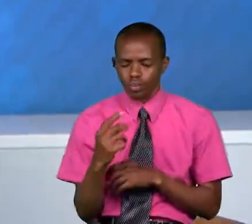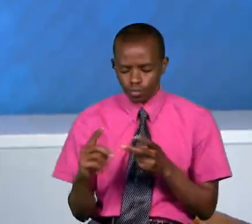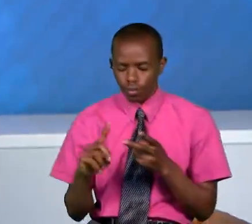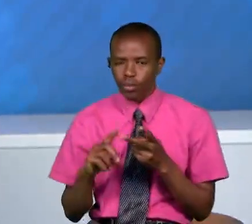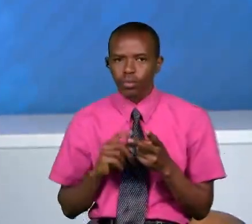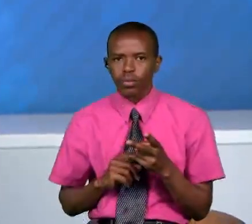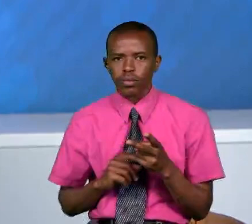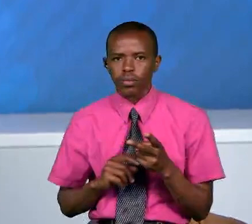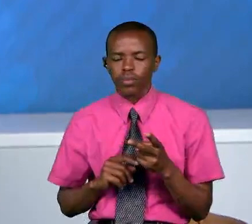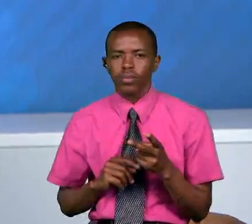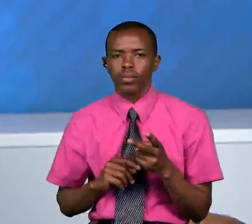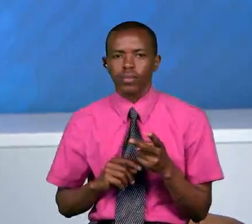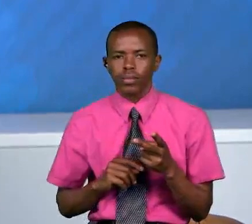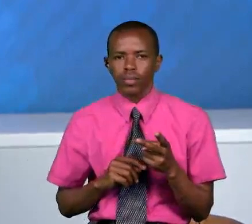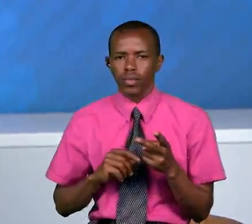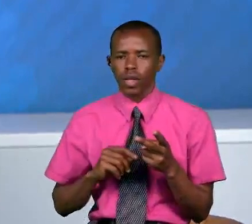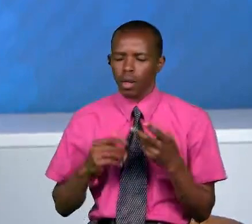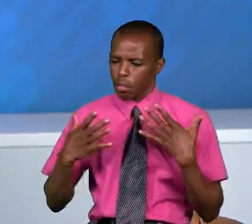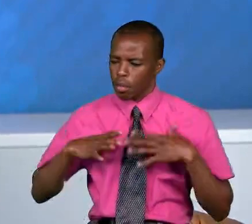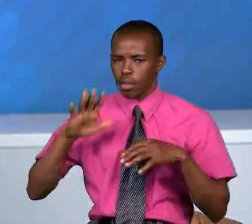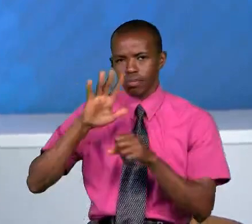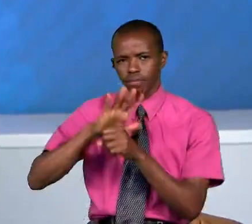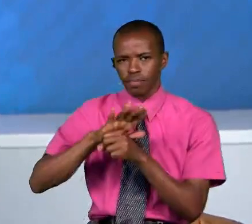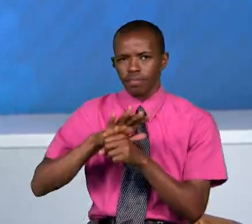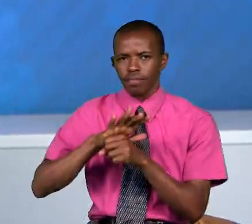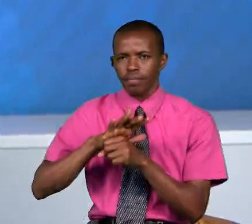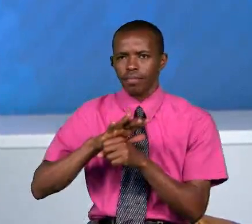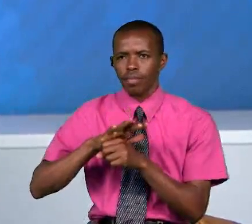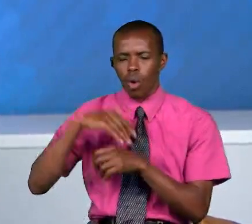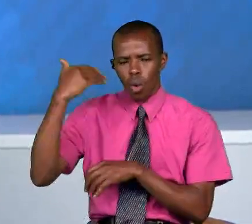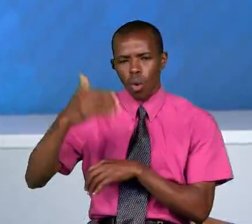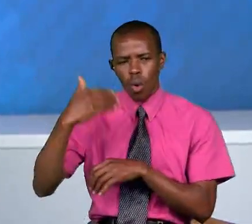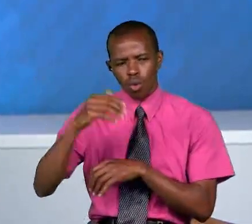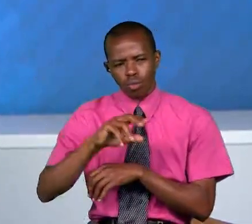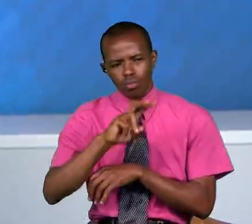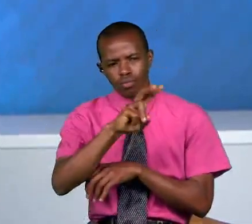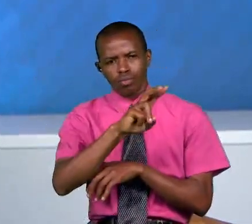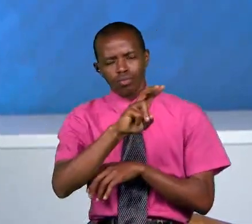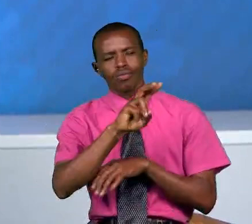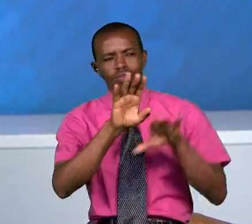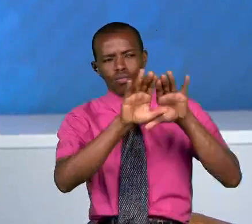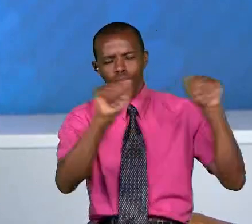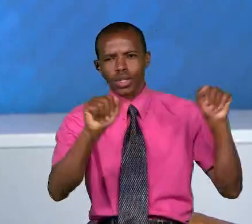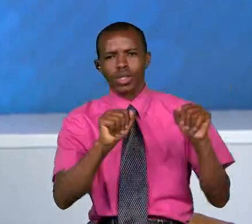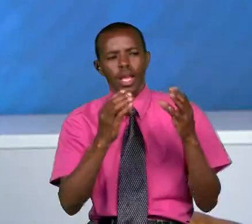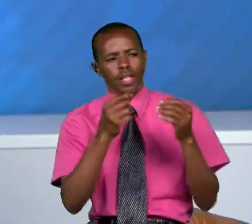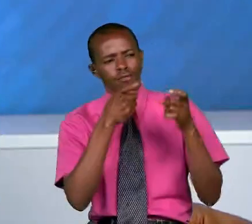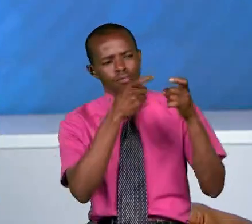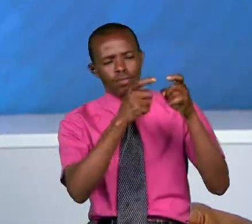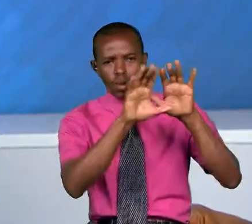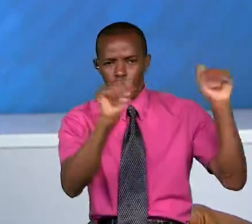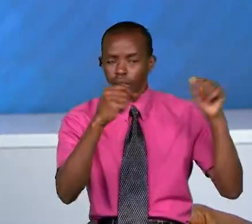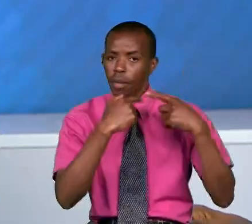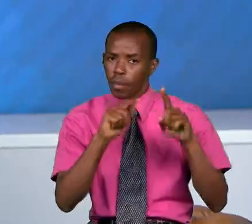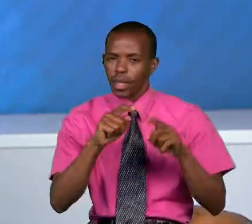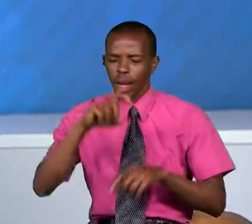one is, you know, many people, you know, all the time they look at the president and it's easy to point your fingers to the president. But